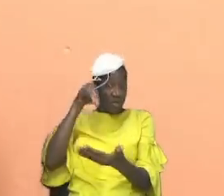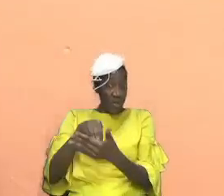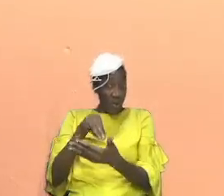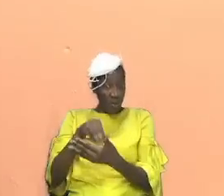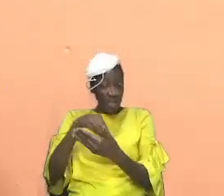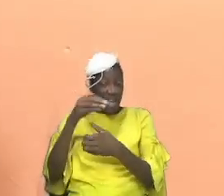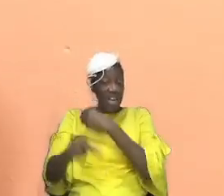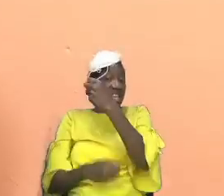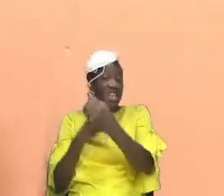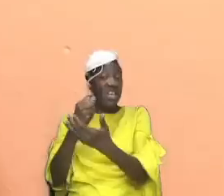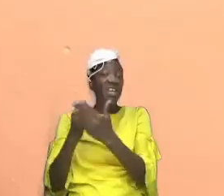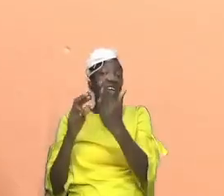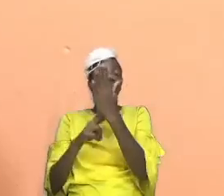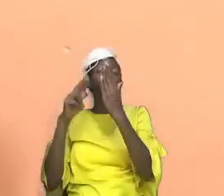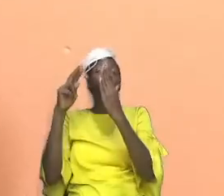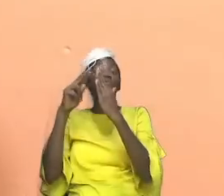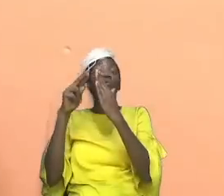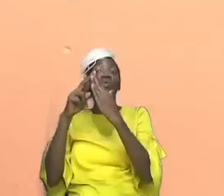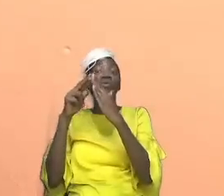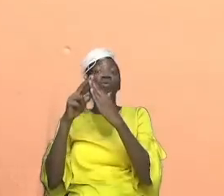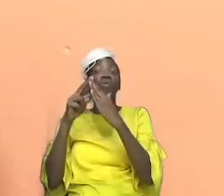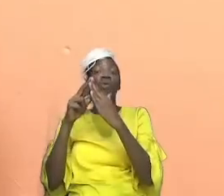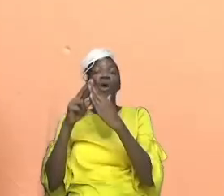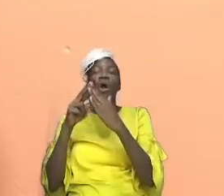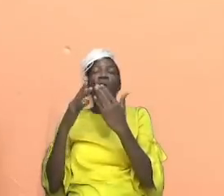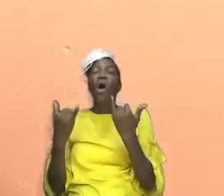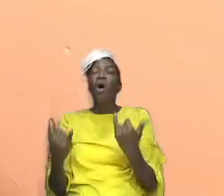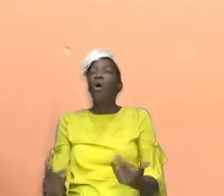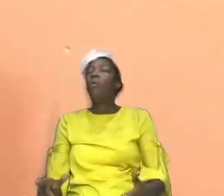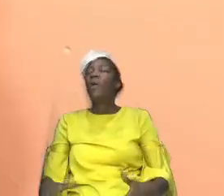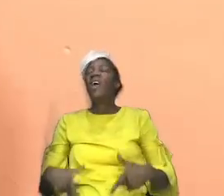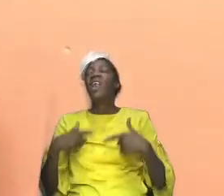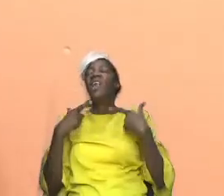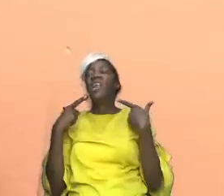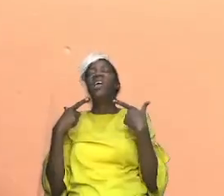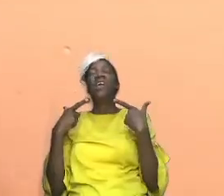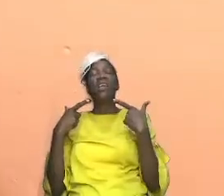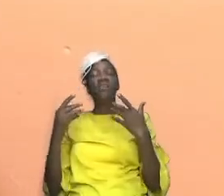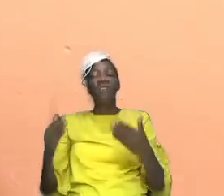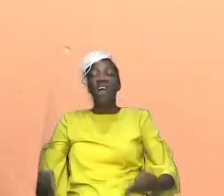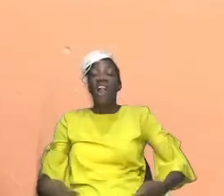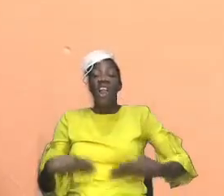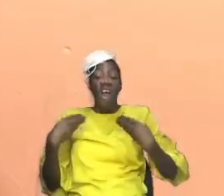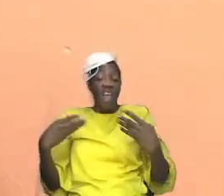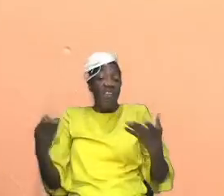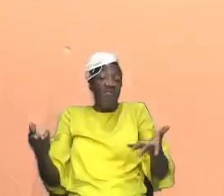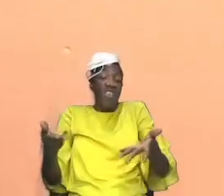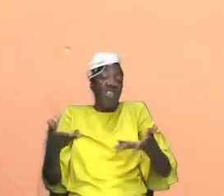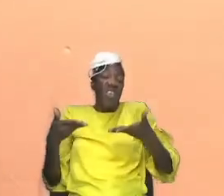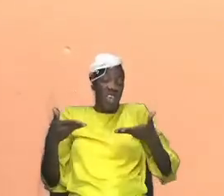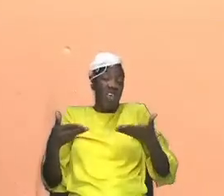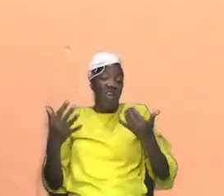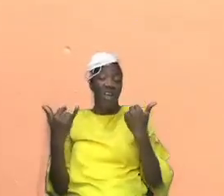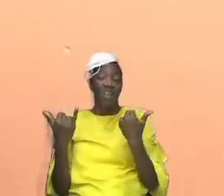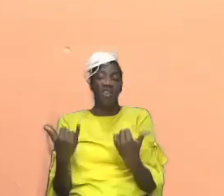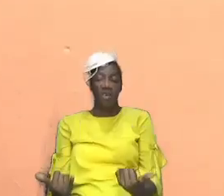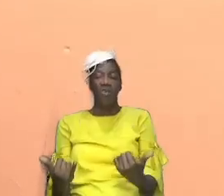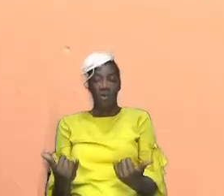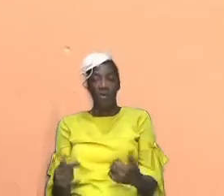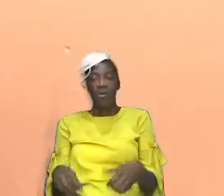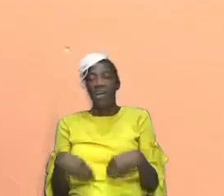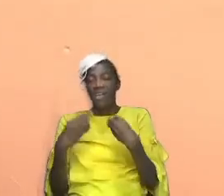on how we lived our lives here and now, will be